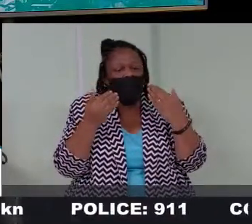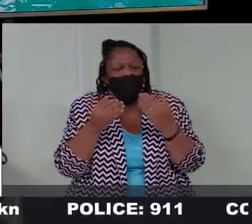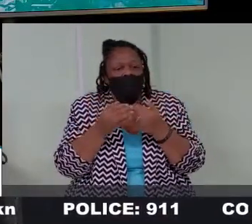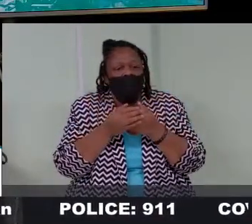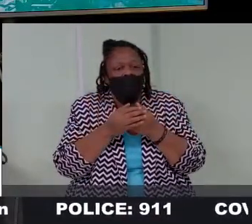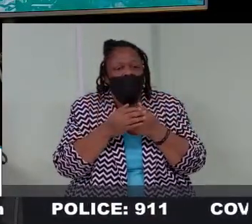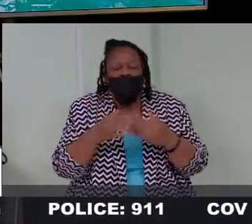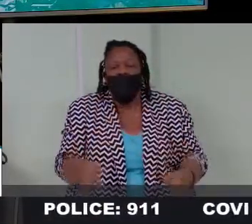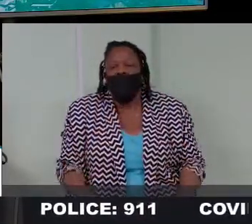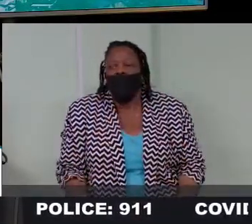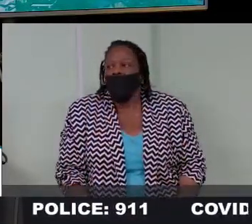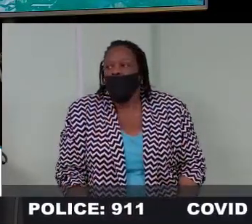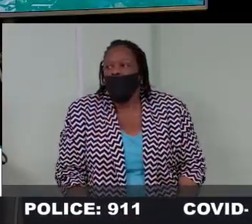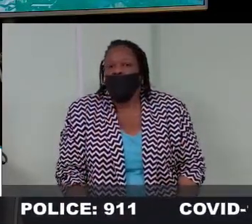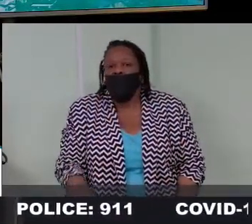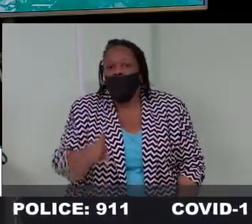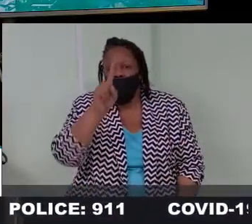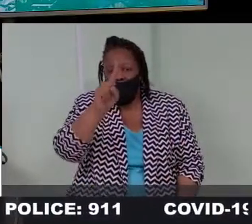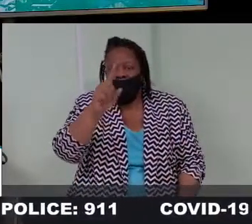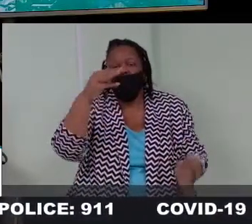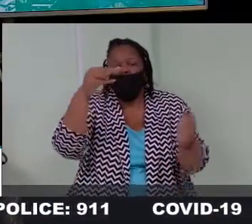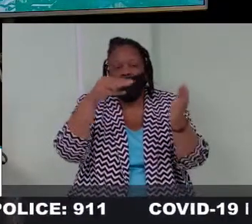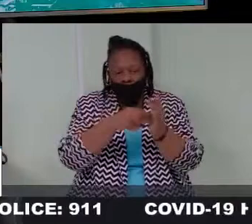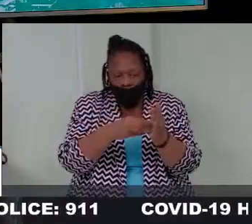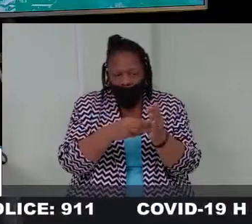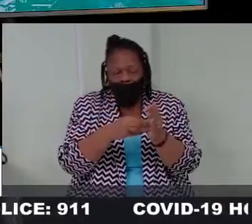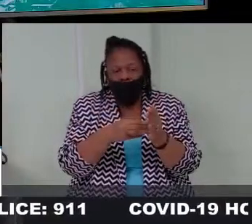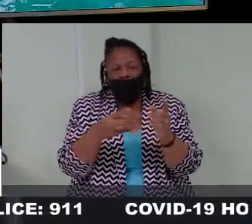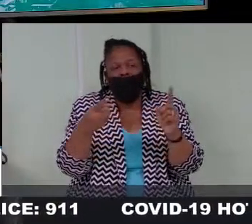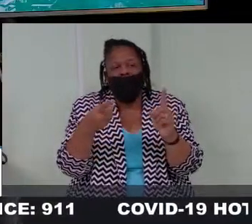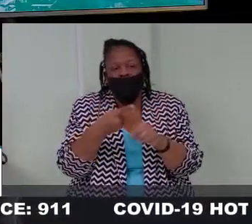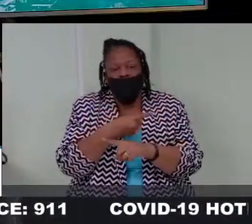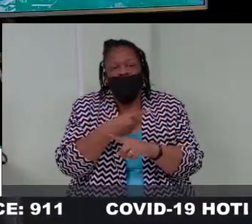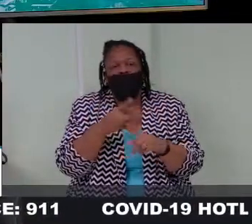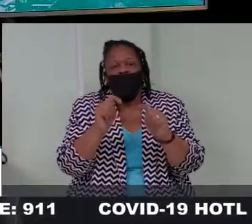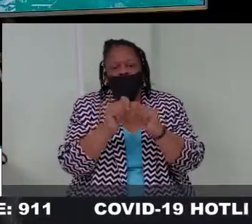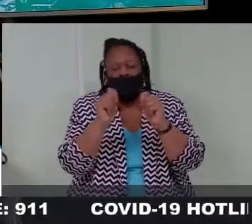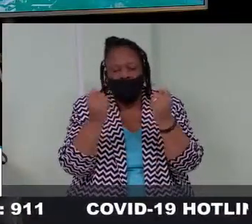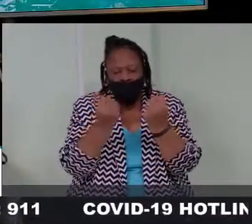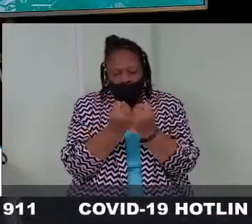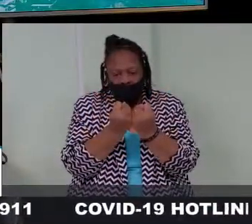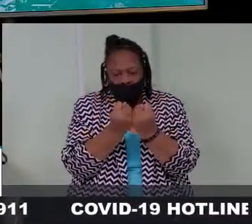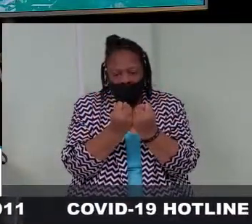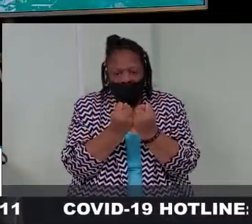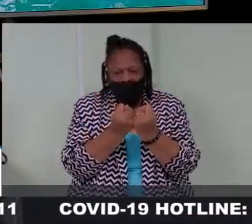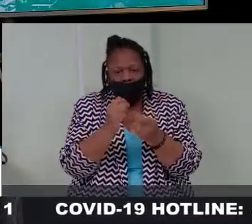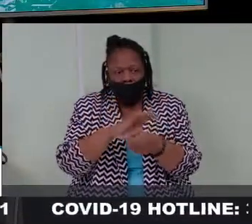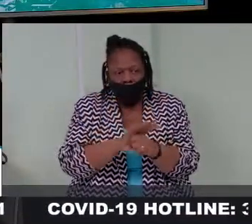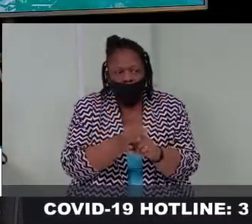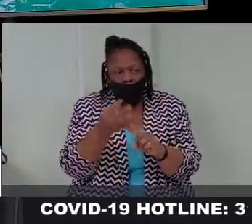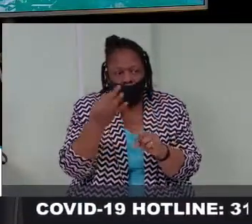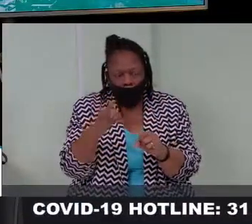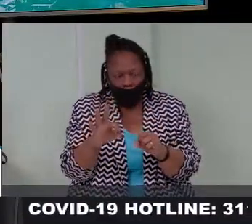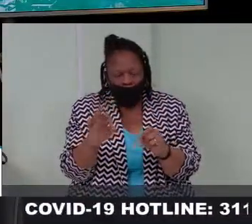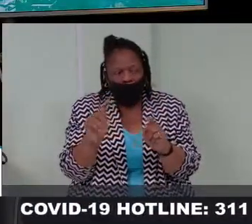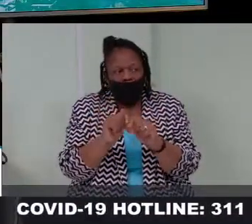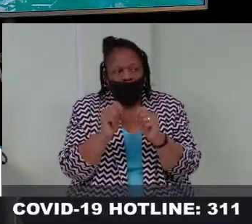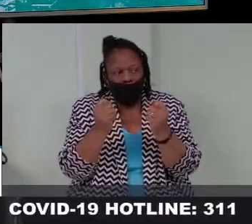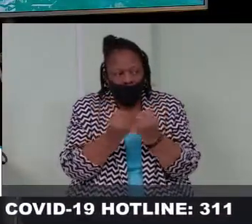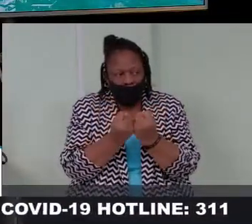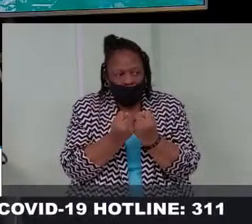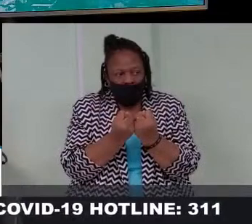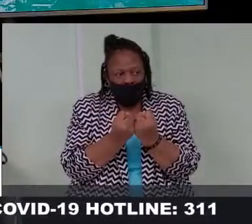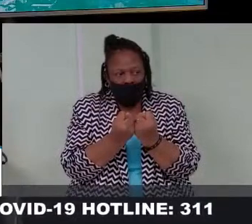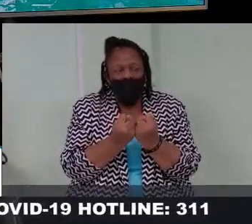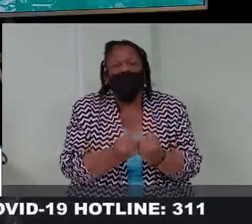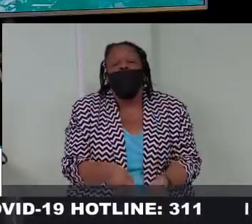of Health. 1,000 will go to the National COVID-19 task